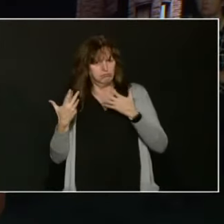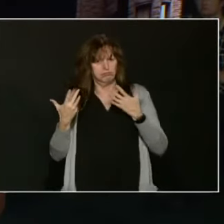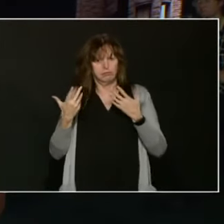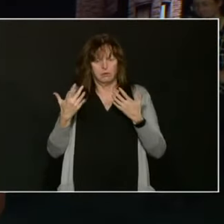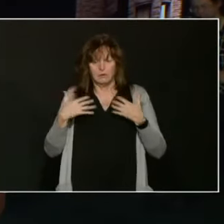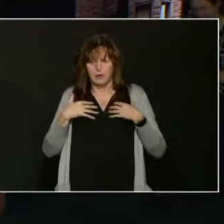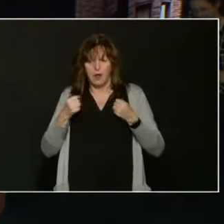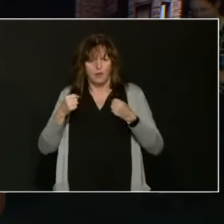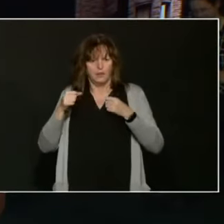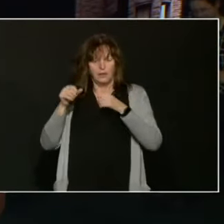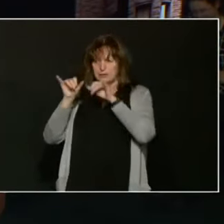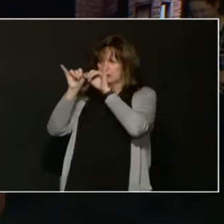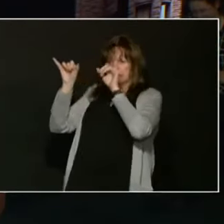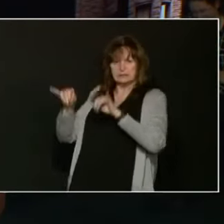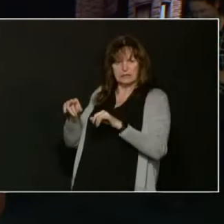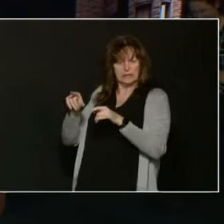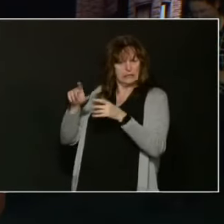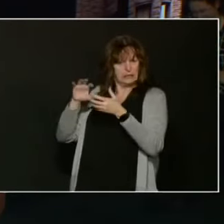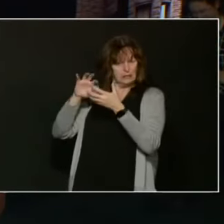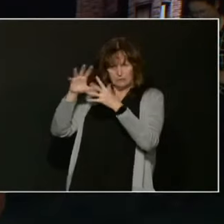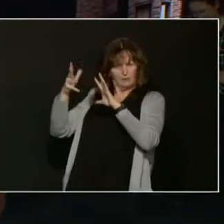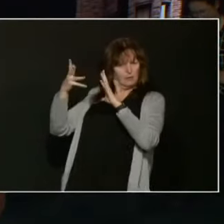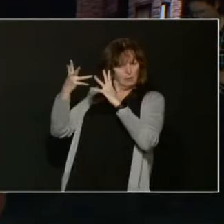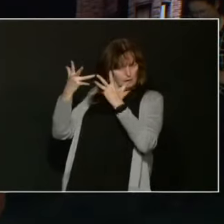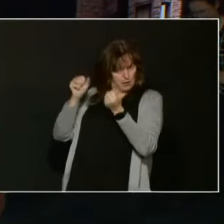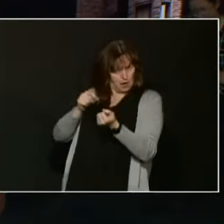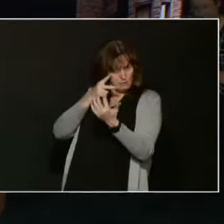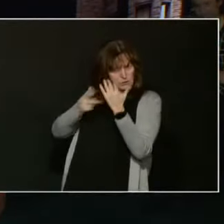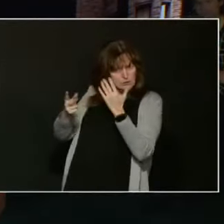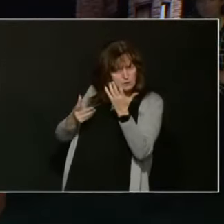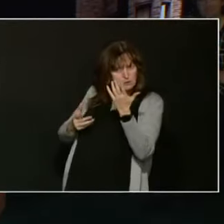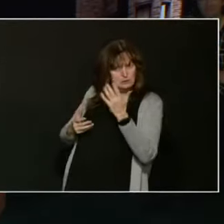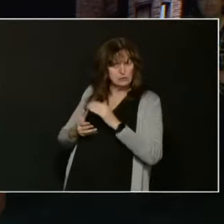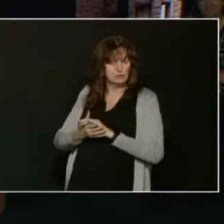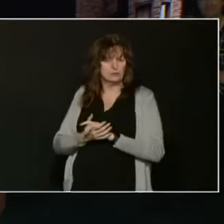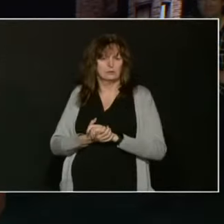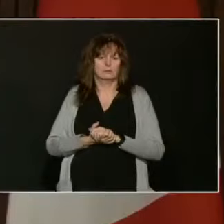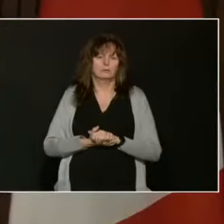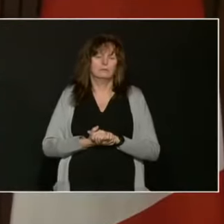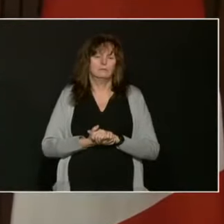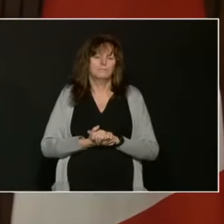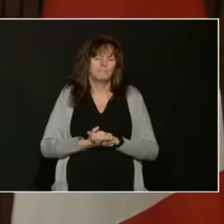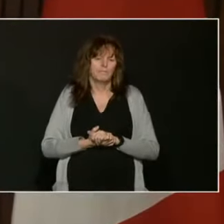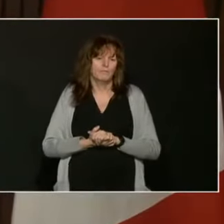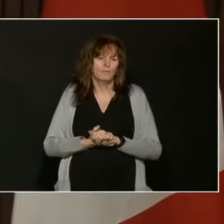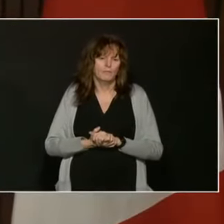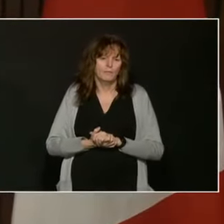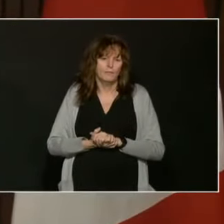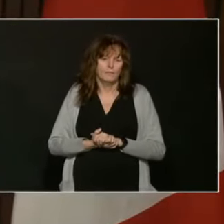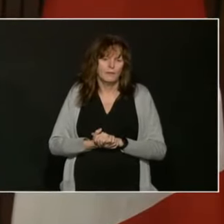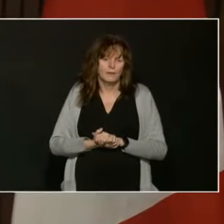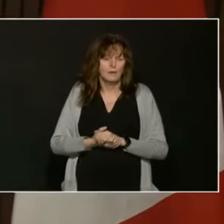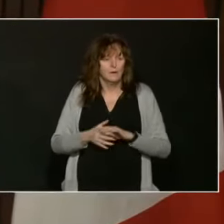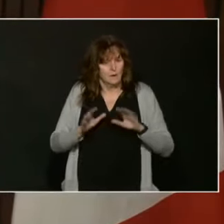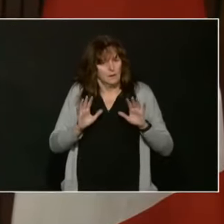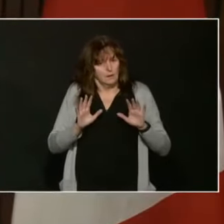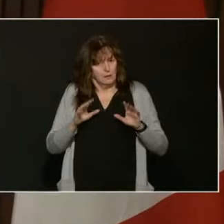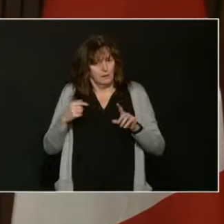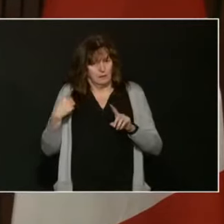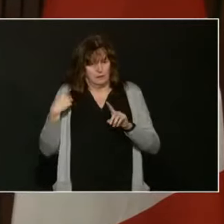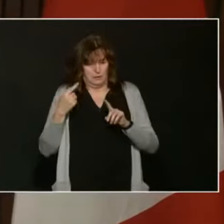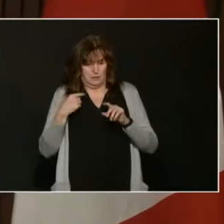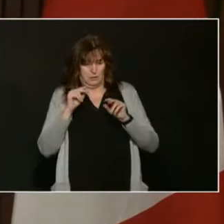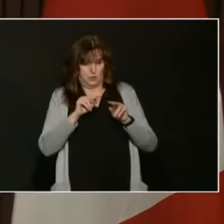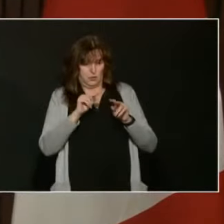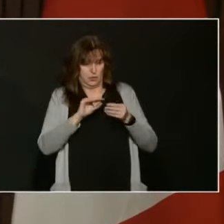if you look at the increases we've seen over the last little while in the need for surgical care, that sort of bar that keeps on moving up